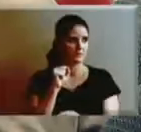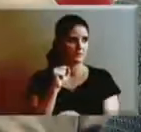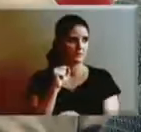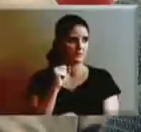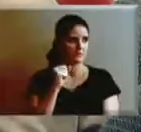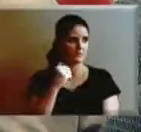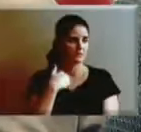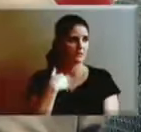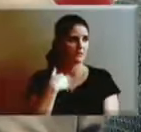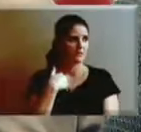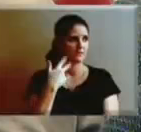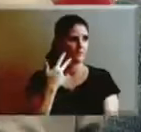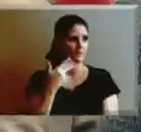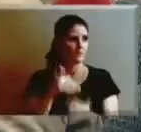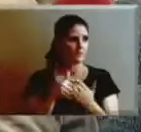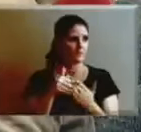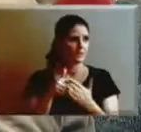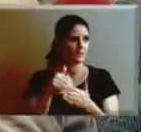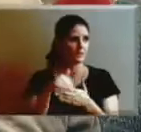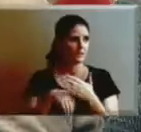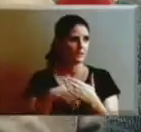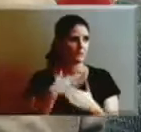mind.